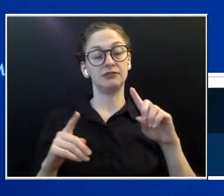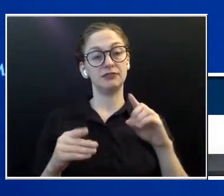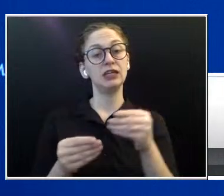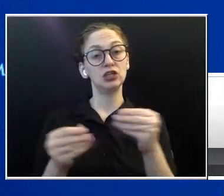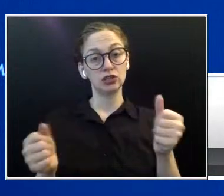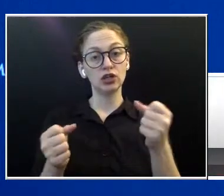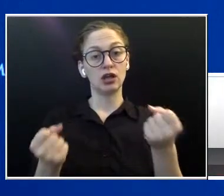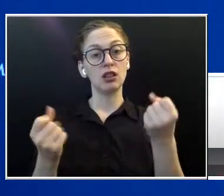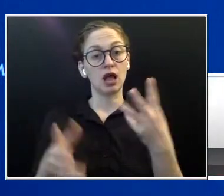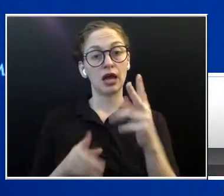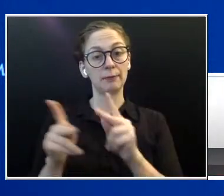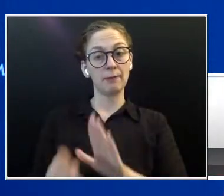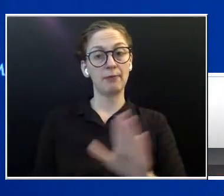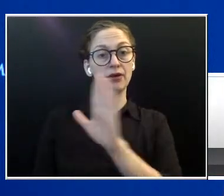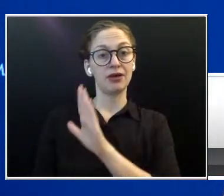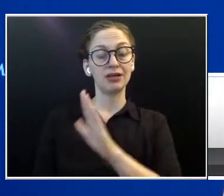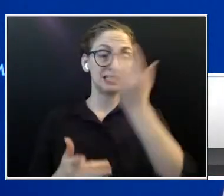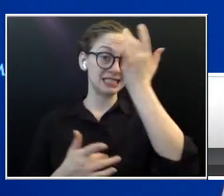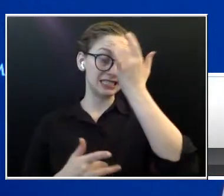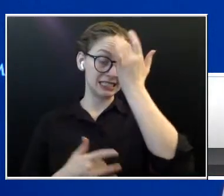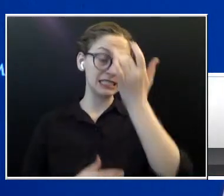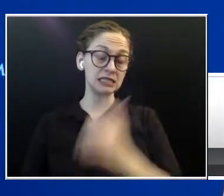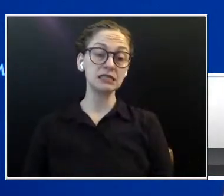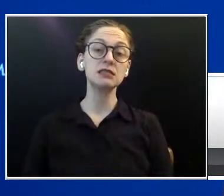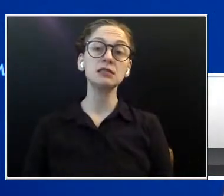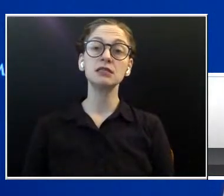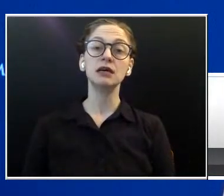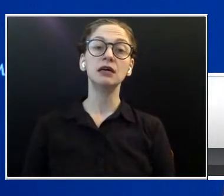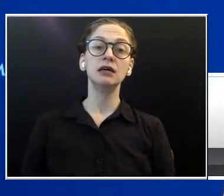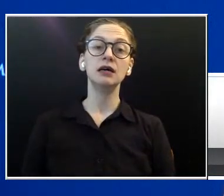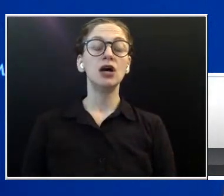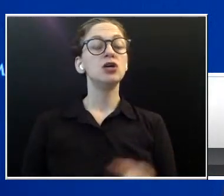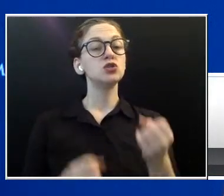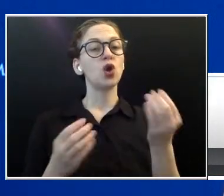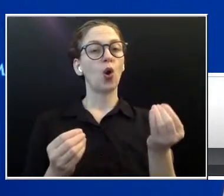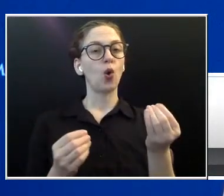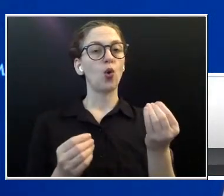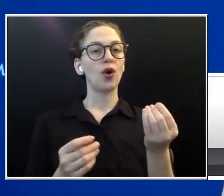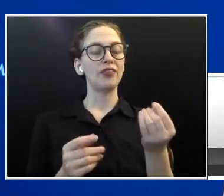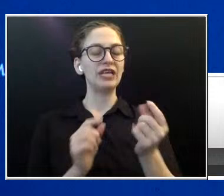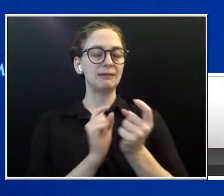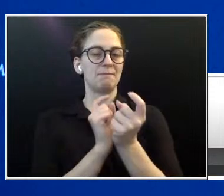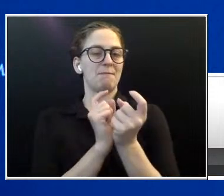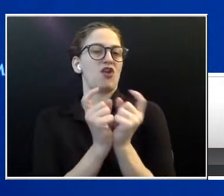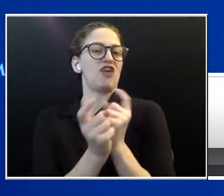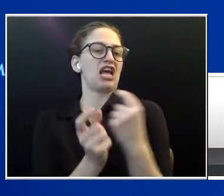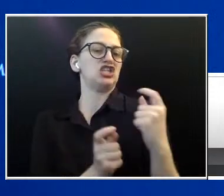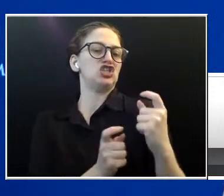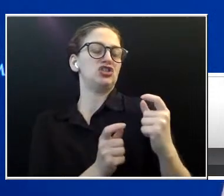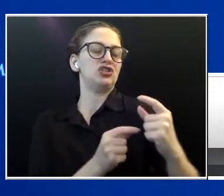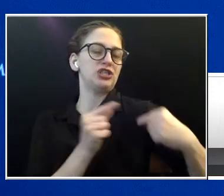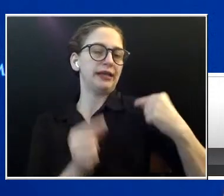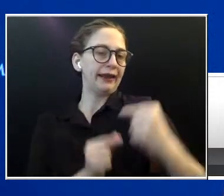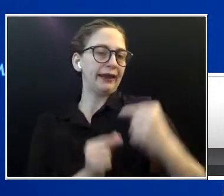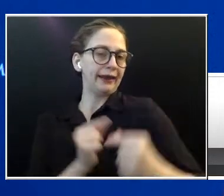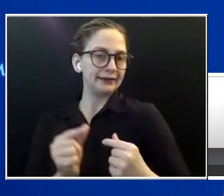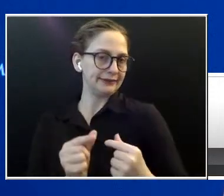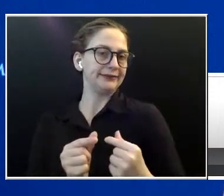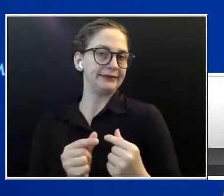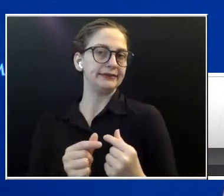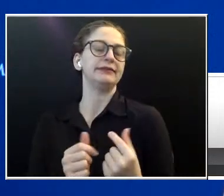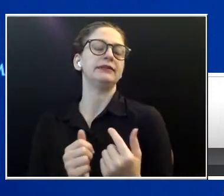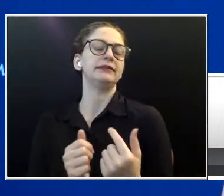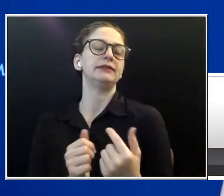the bottom line here is these gene-modified constructs, one of which is the first to use this gene editing